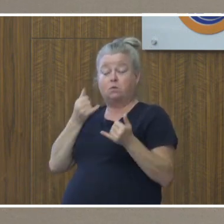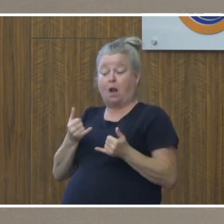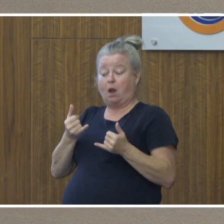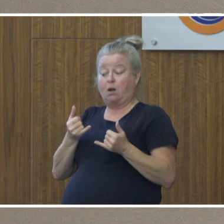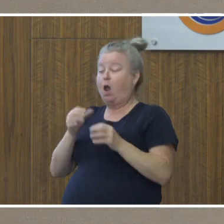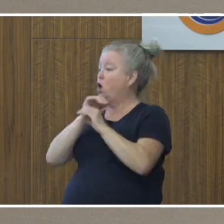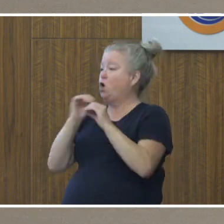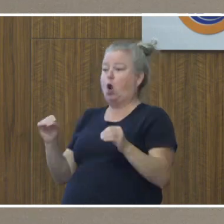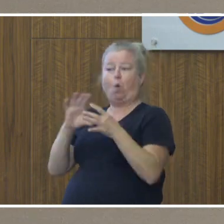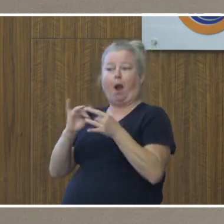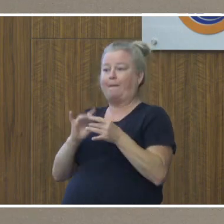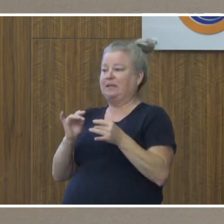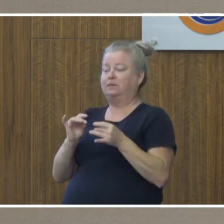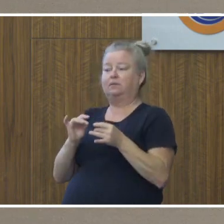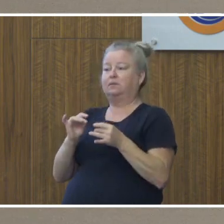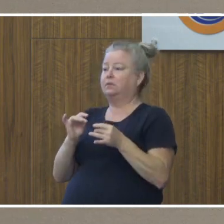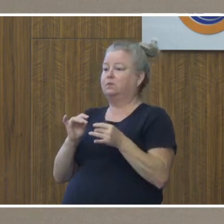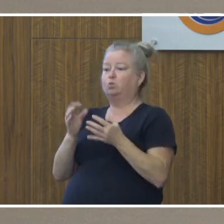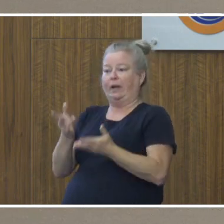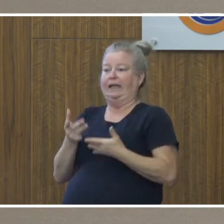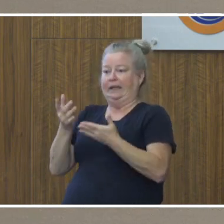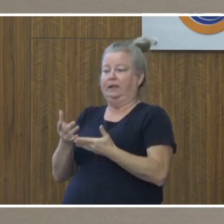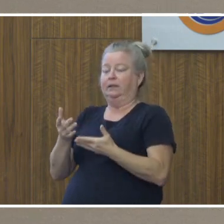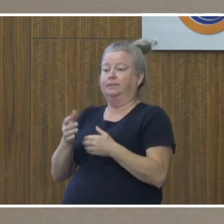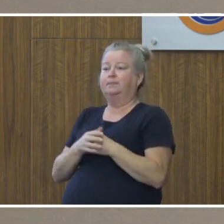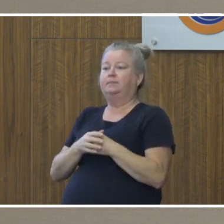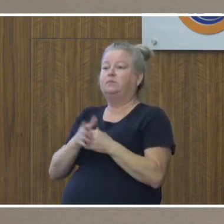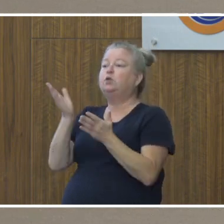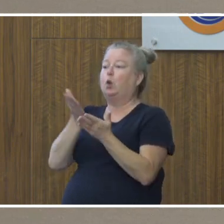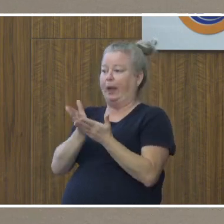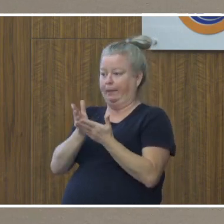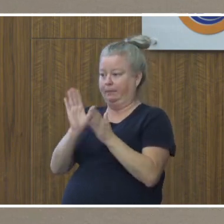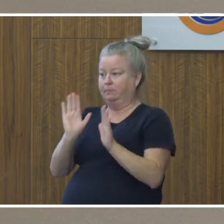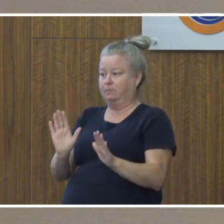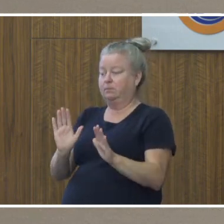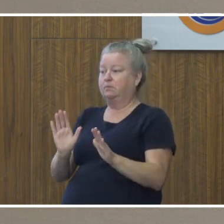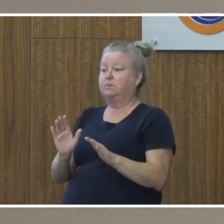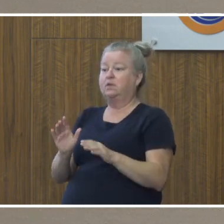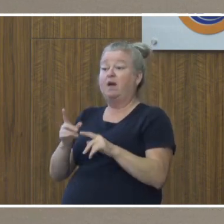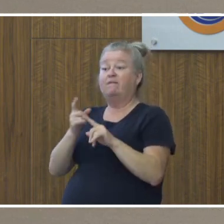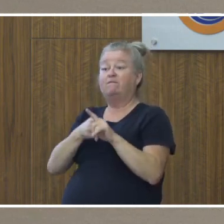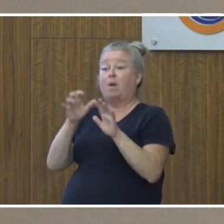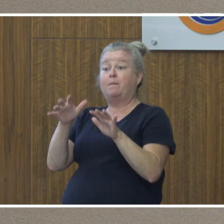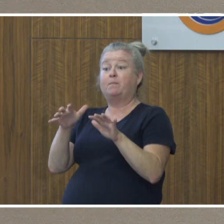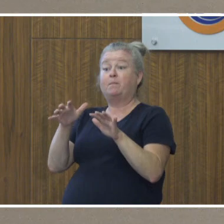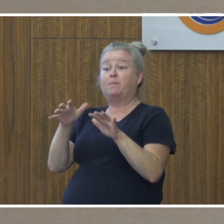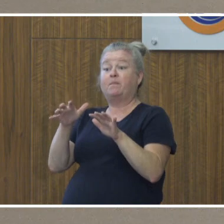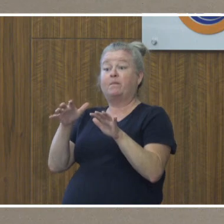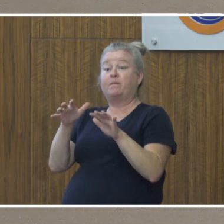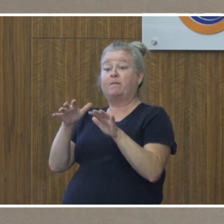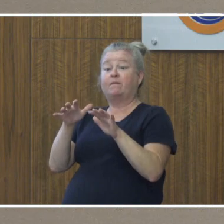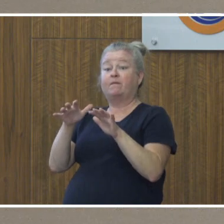We have no comments in queue. All right. Any comments from the floor?